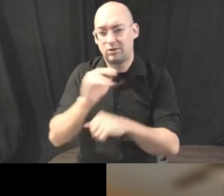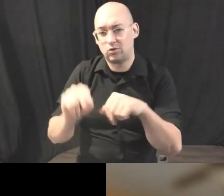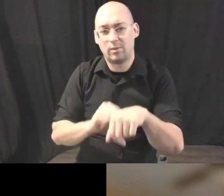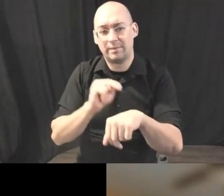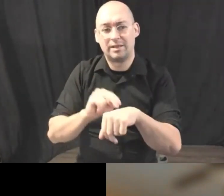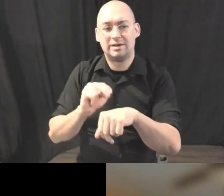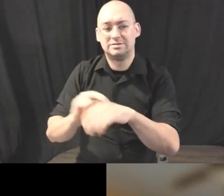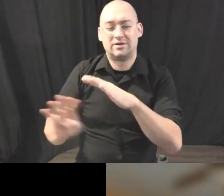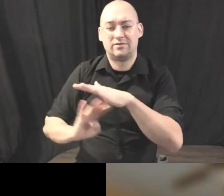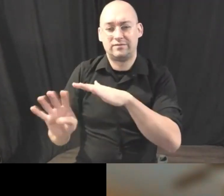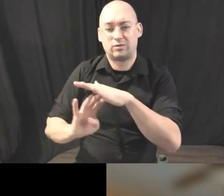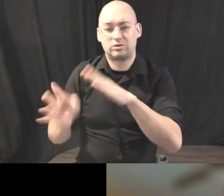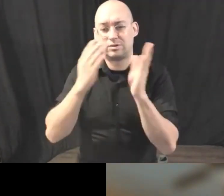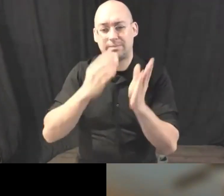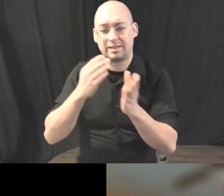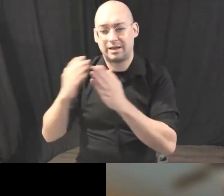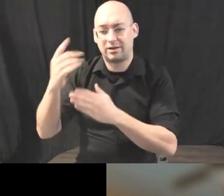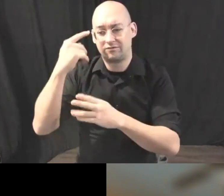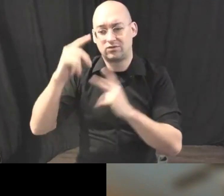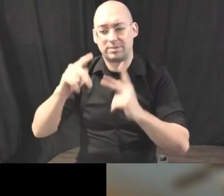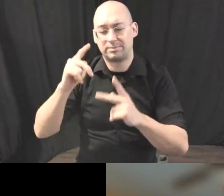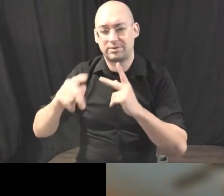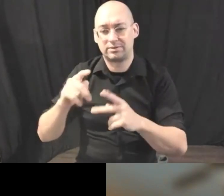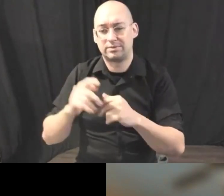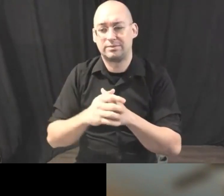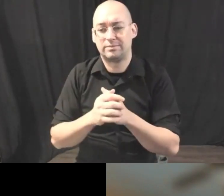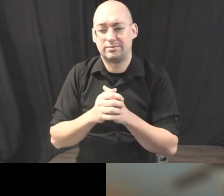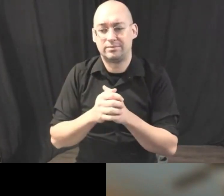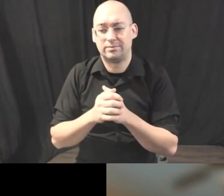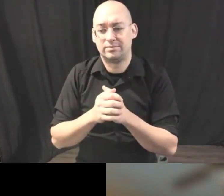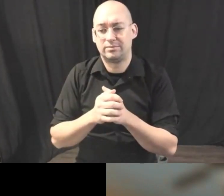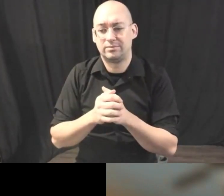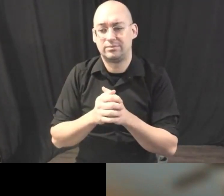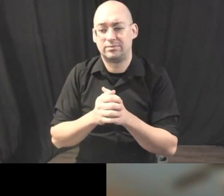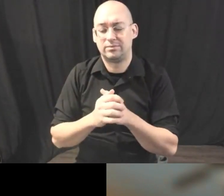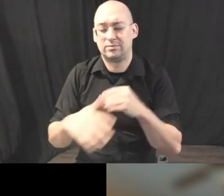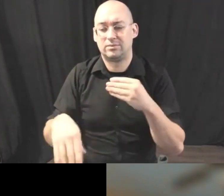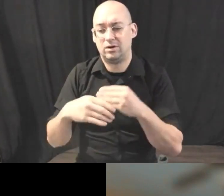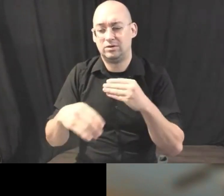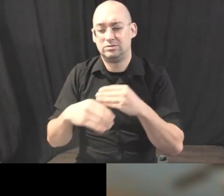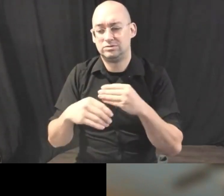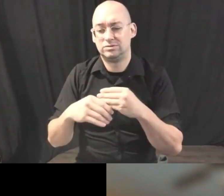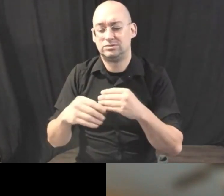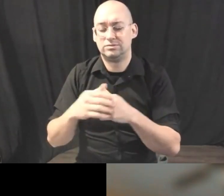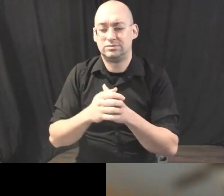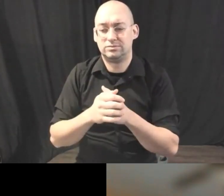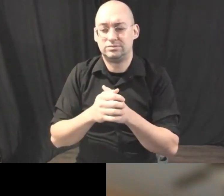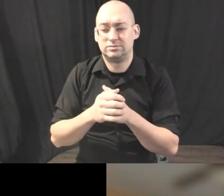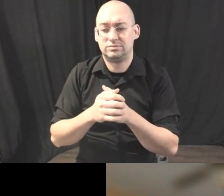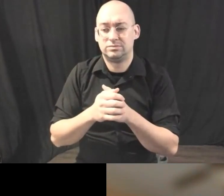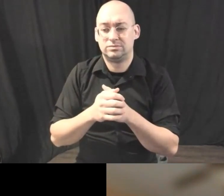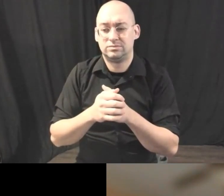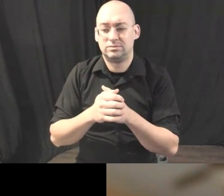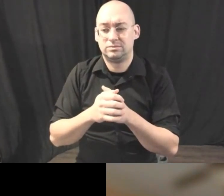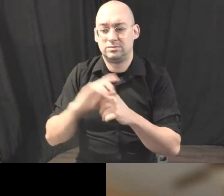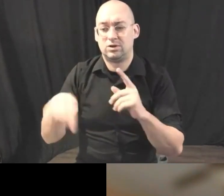planning that is effective for people who are also live alone? And then how do we also accelerate solutions on housing? So, right, one of my very